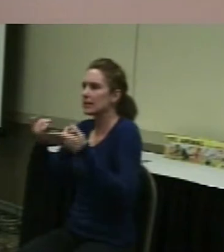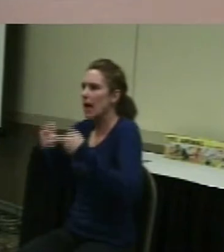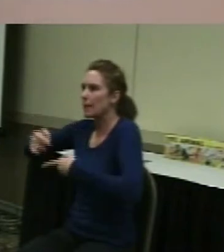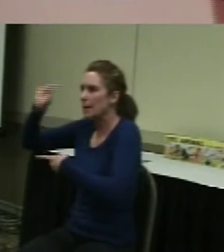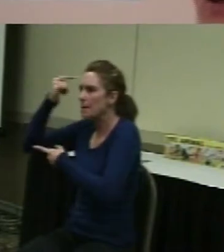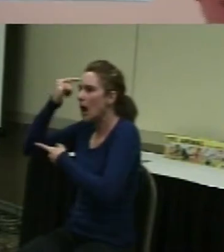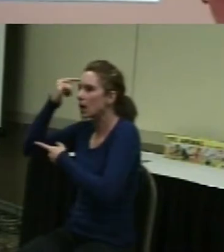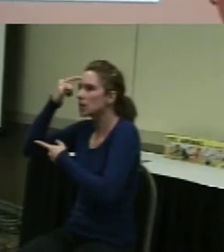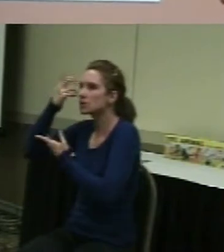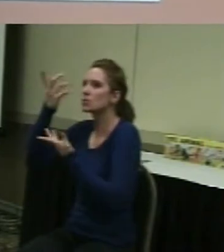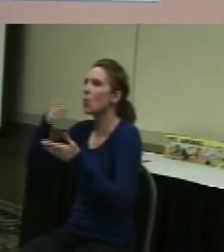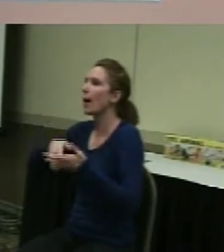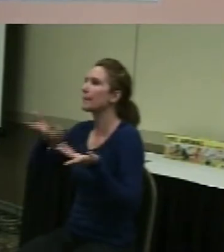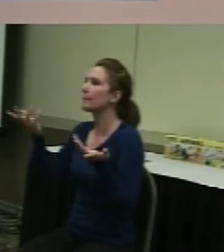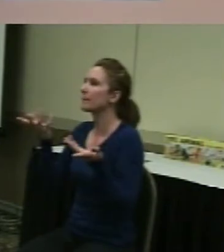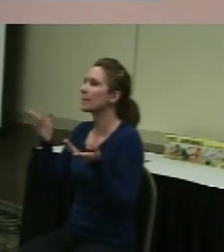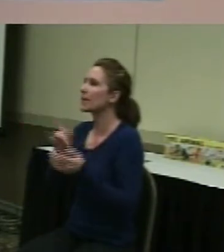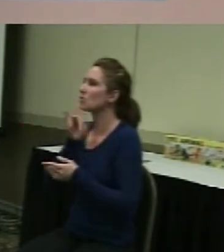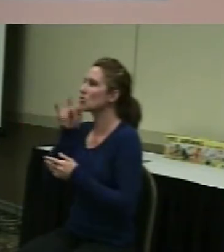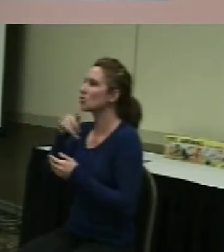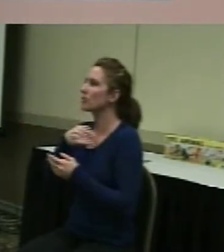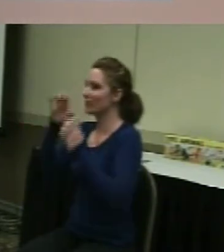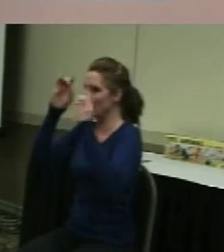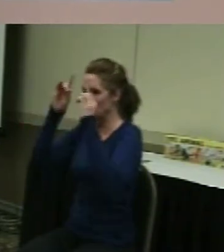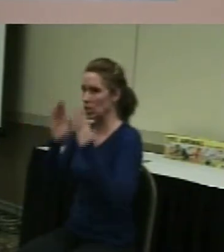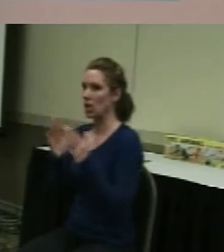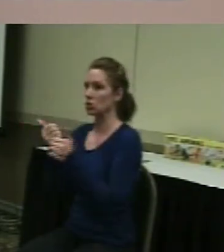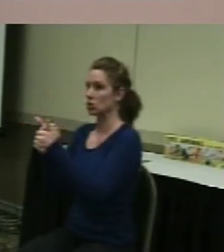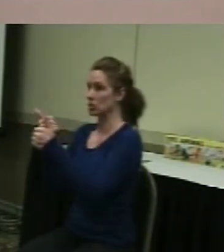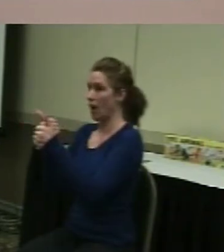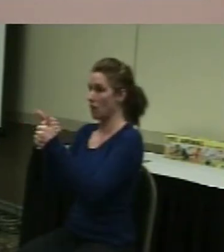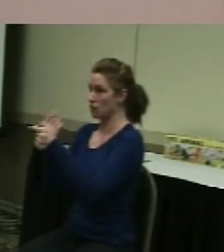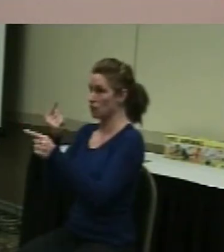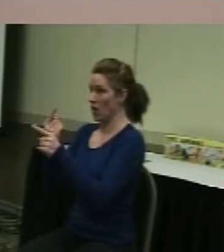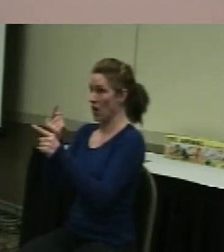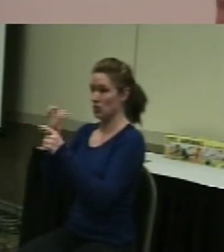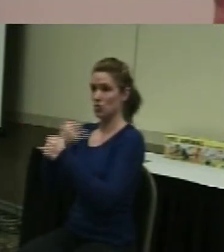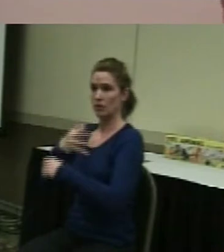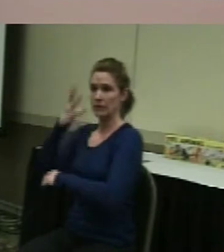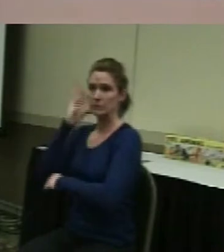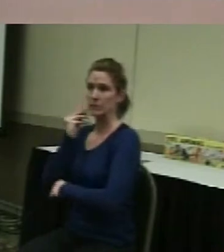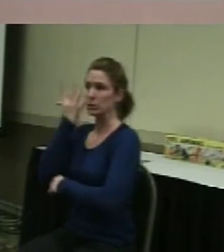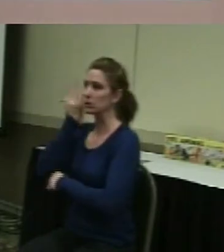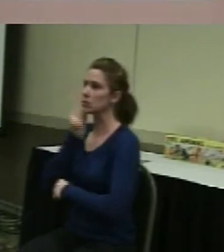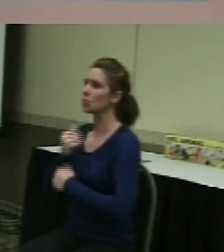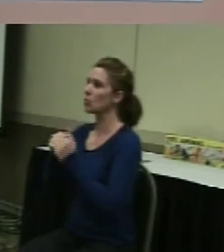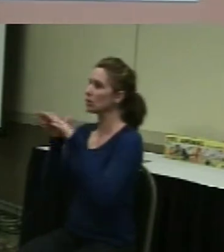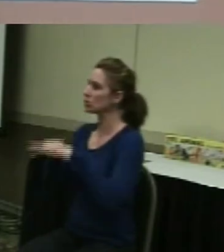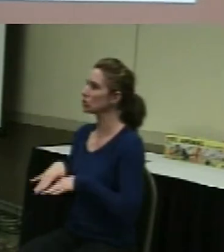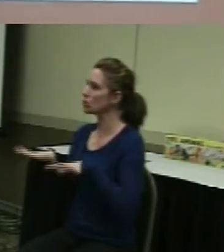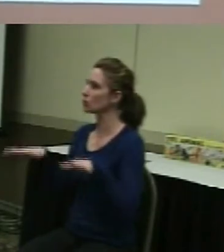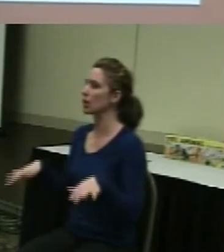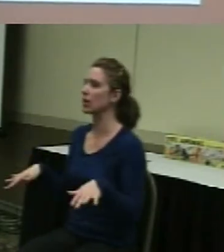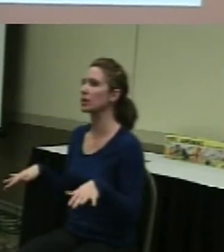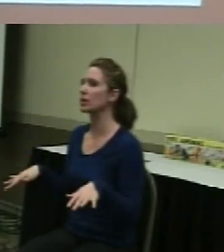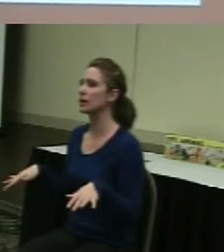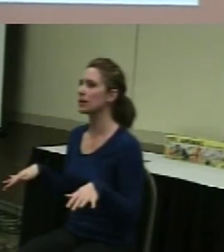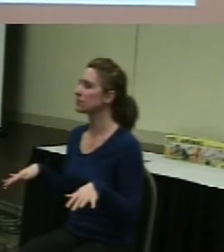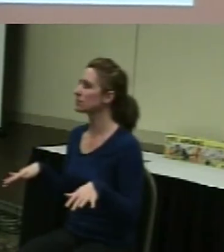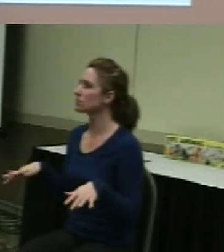your mind right now? I'm sure you're an educator, you've great experience with children.